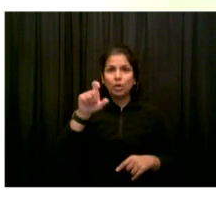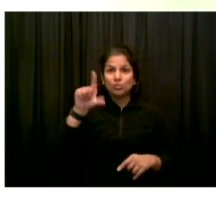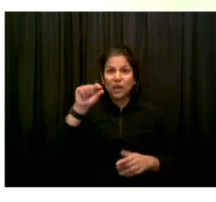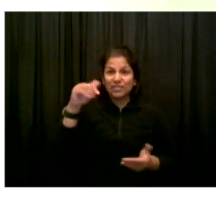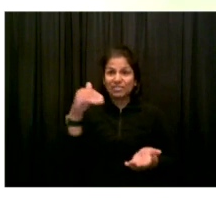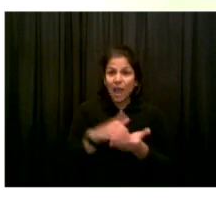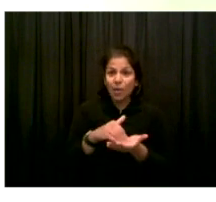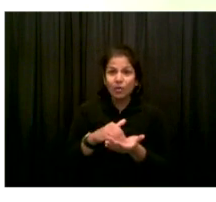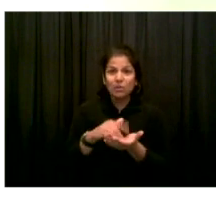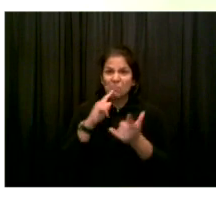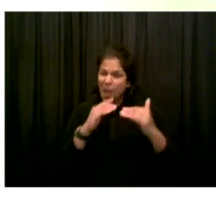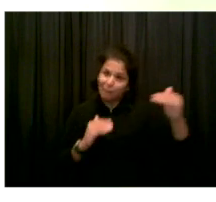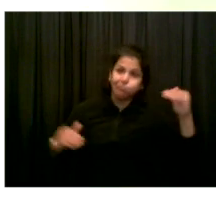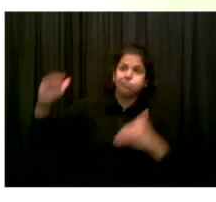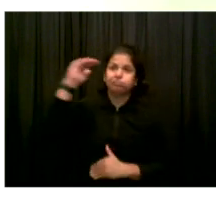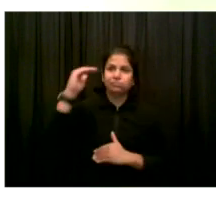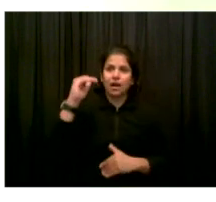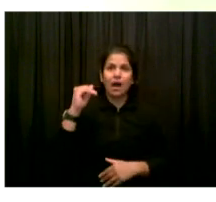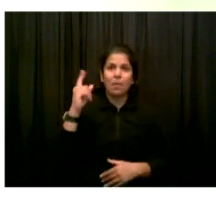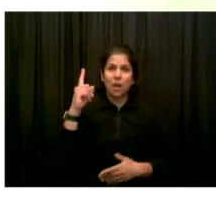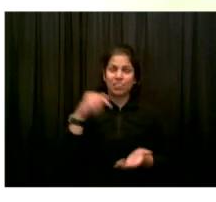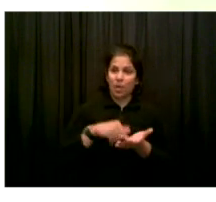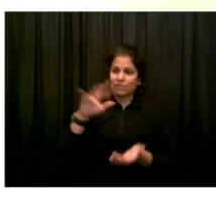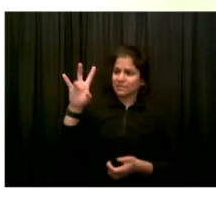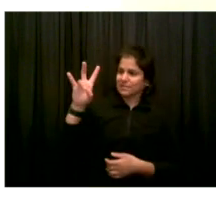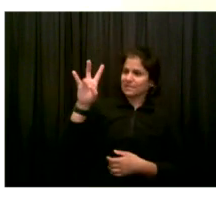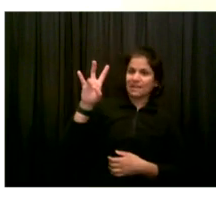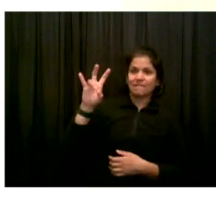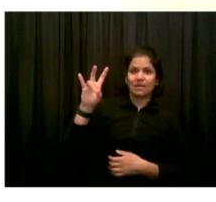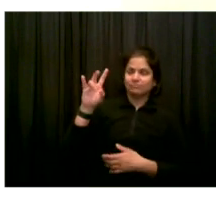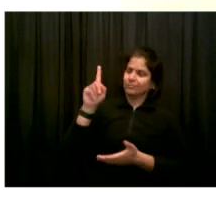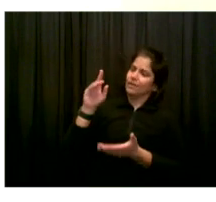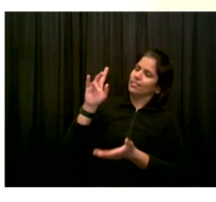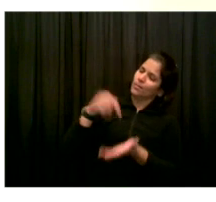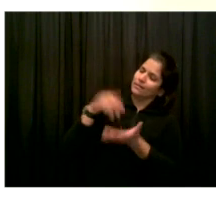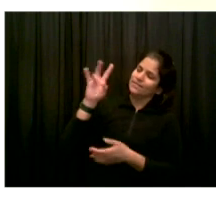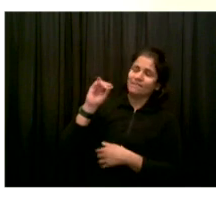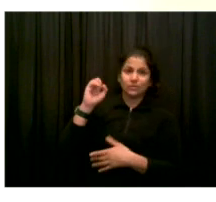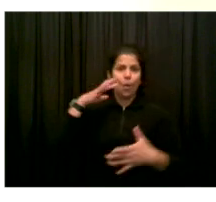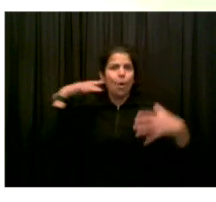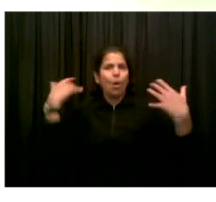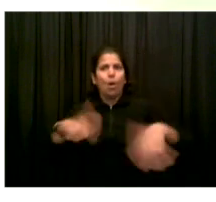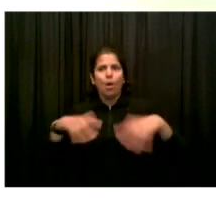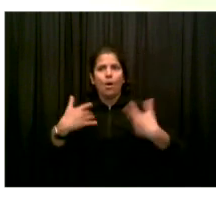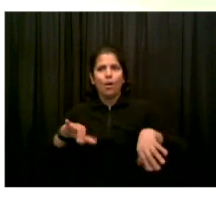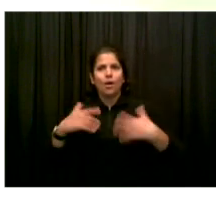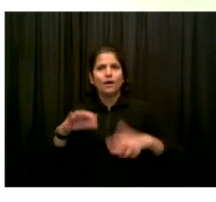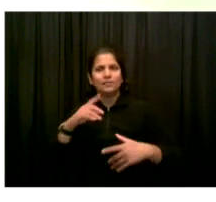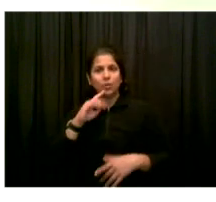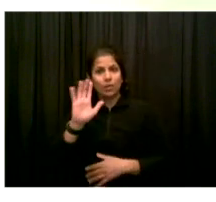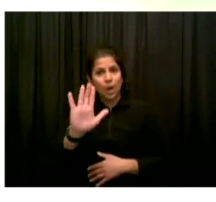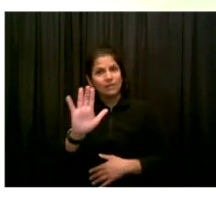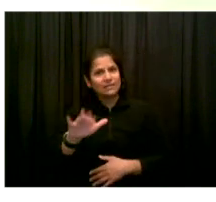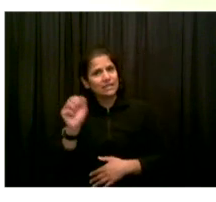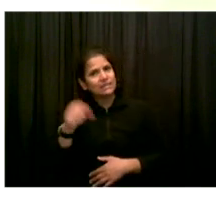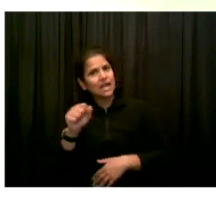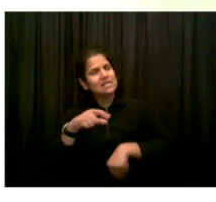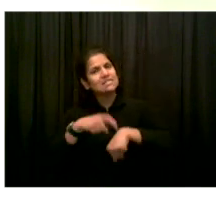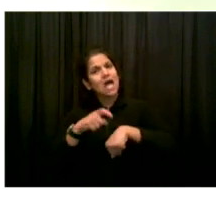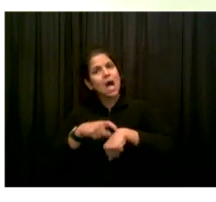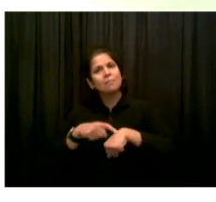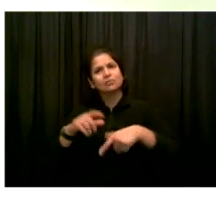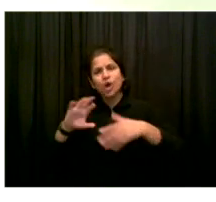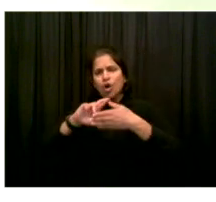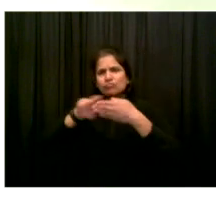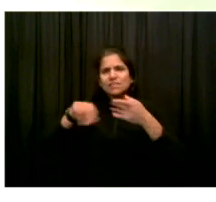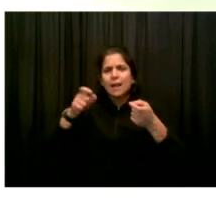turnaround at our city-run lab. It is still much faster than other labs, but what we're doing today is, by the end of the day today, making substantial